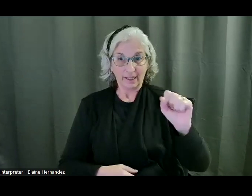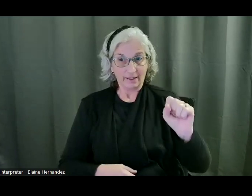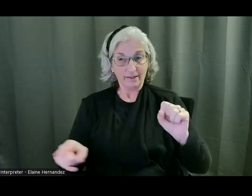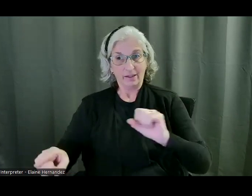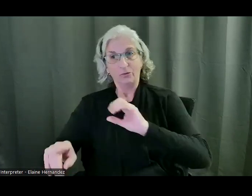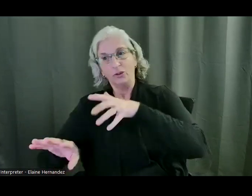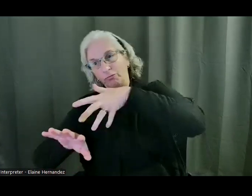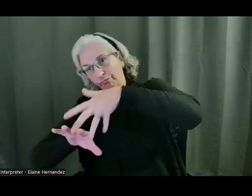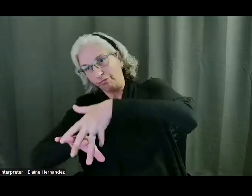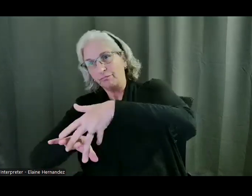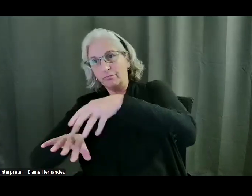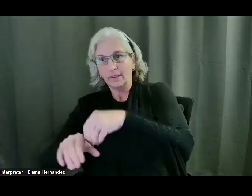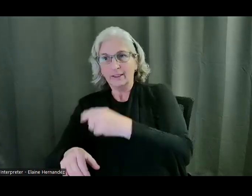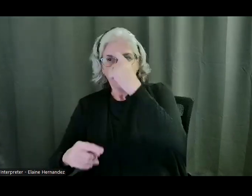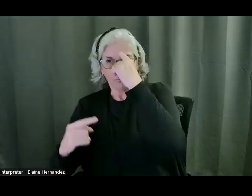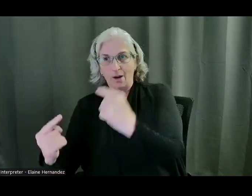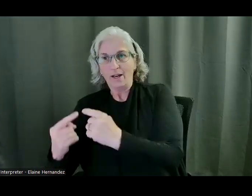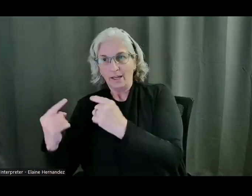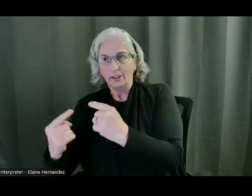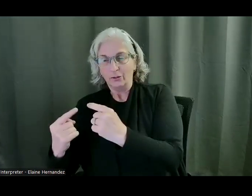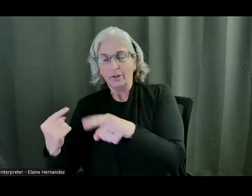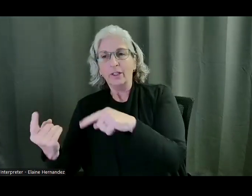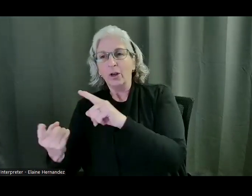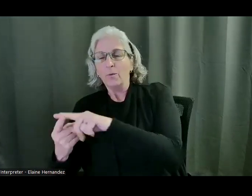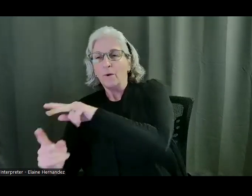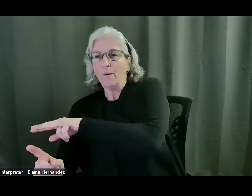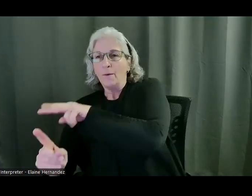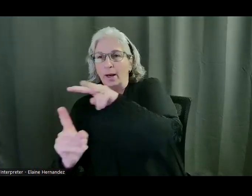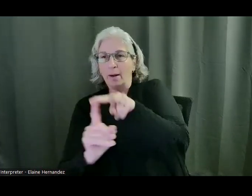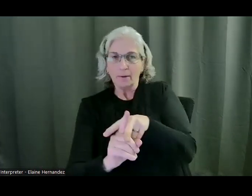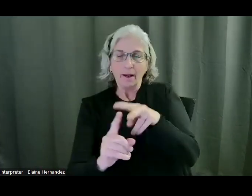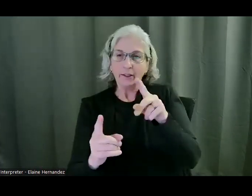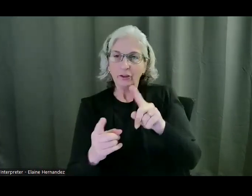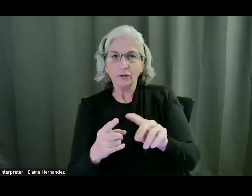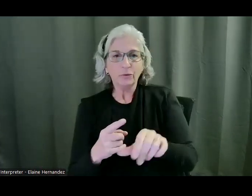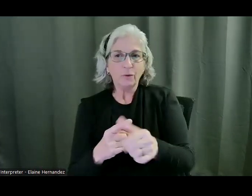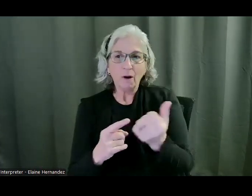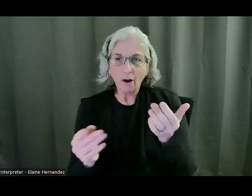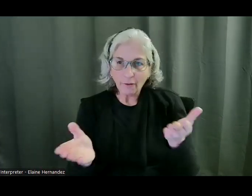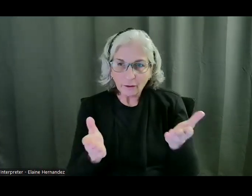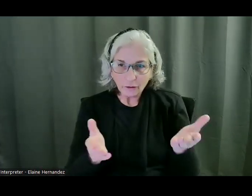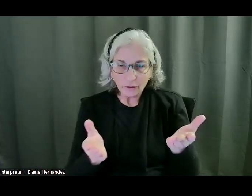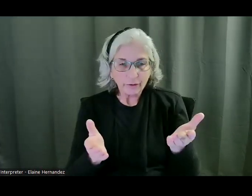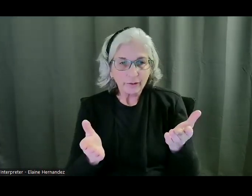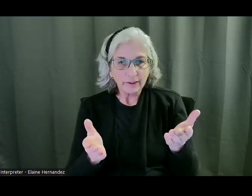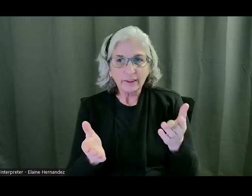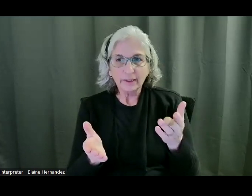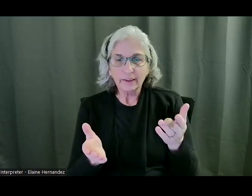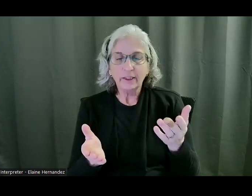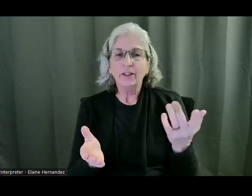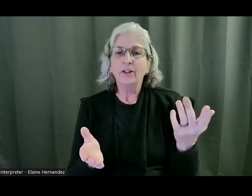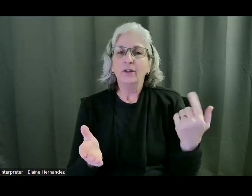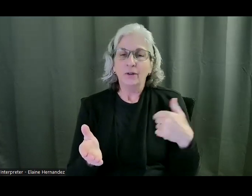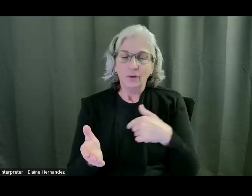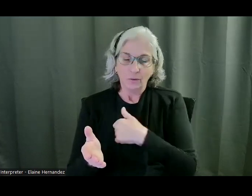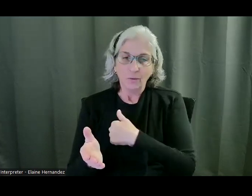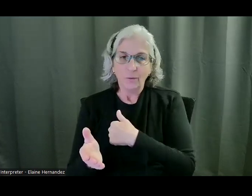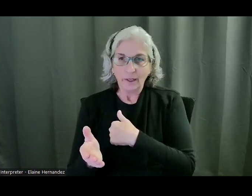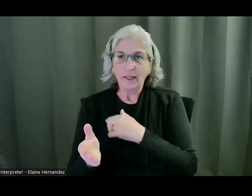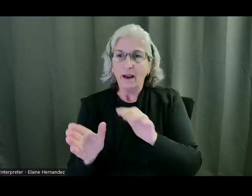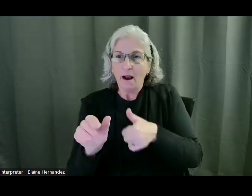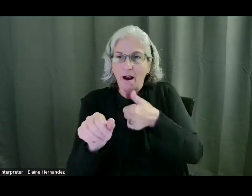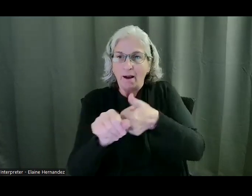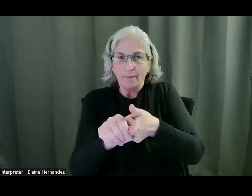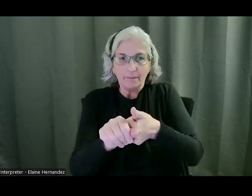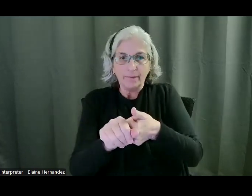really never, when we moved it over to a service that we could use through the VR program, took and updated any